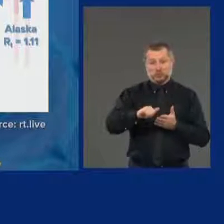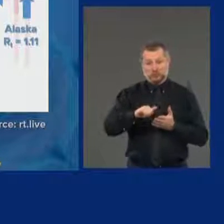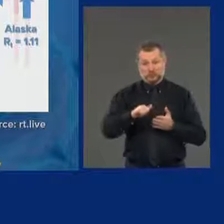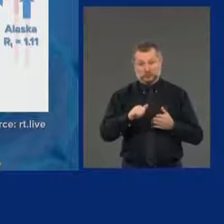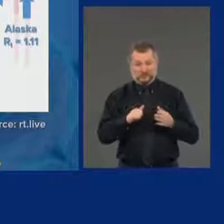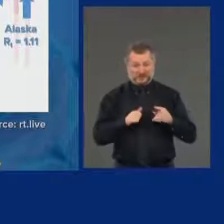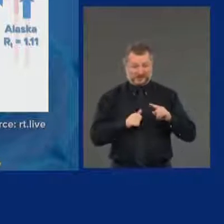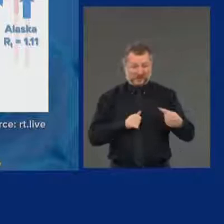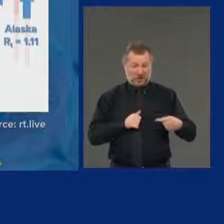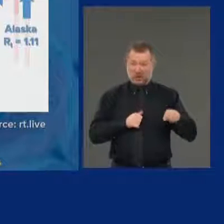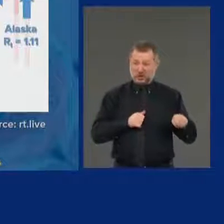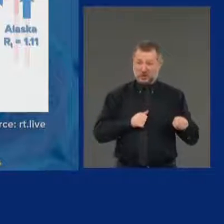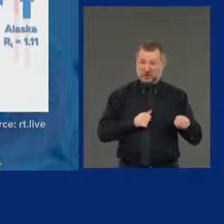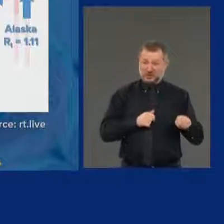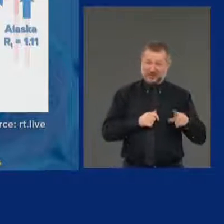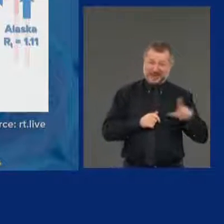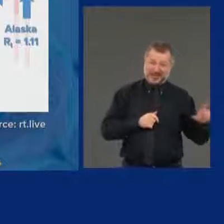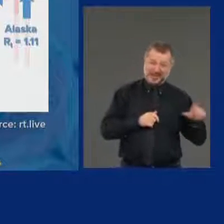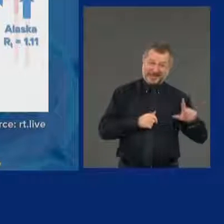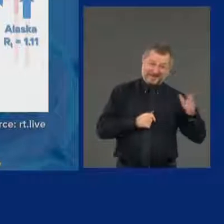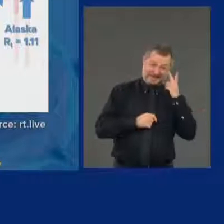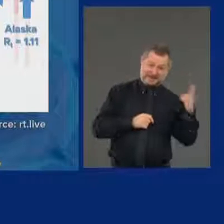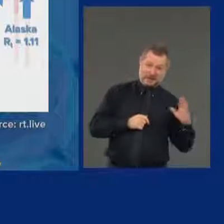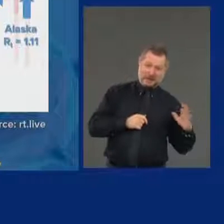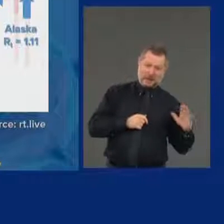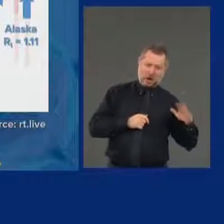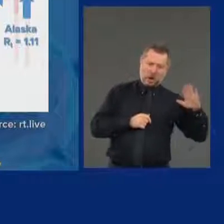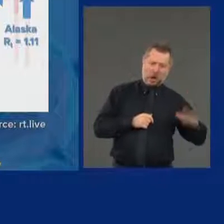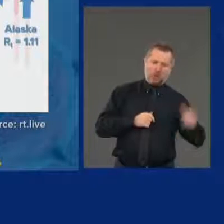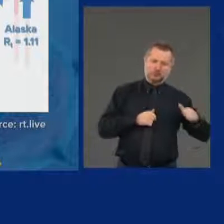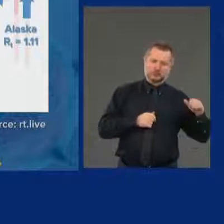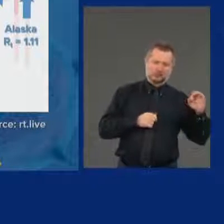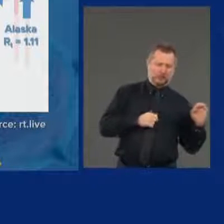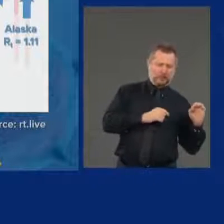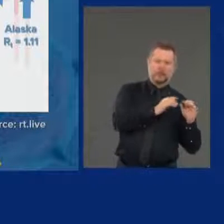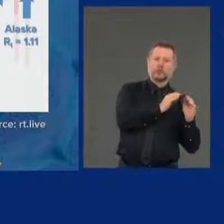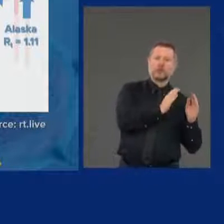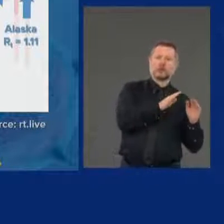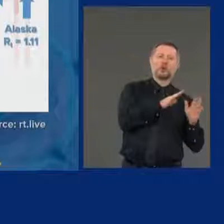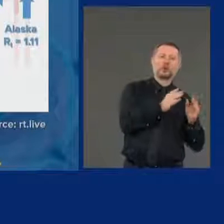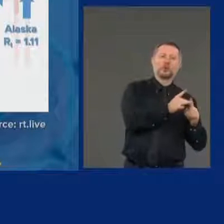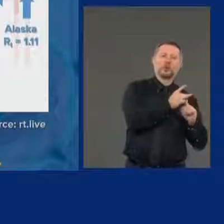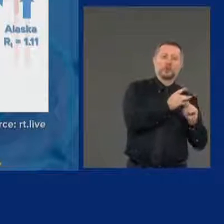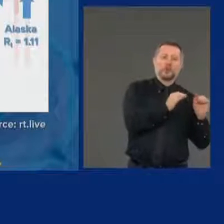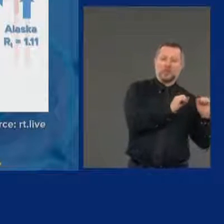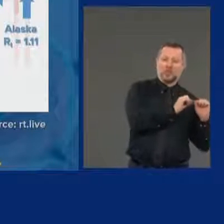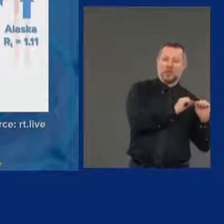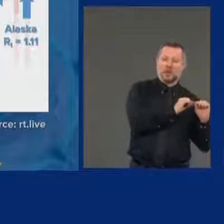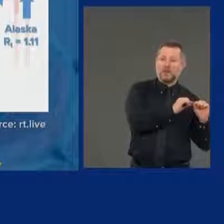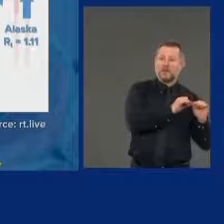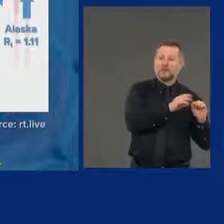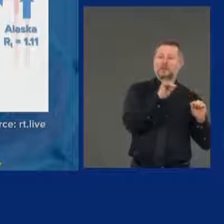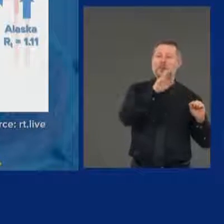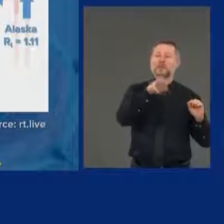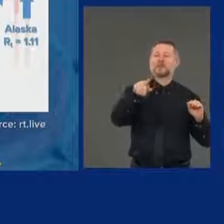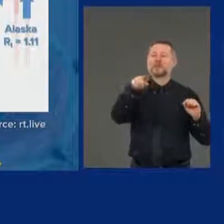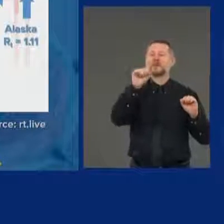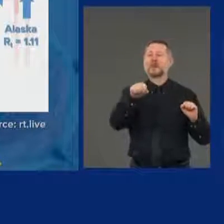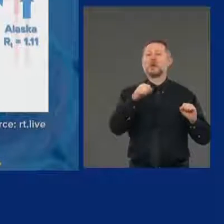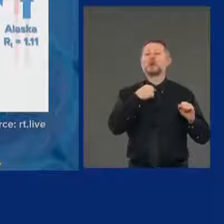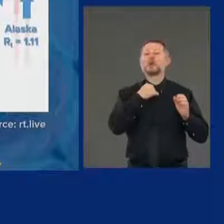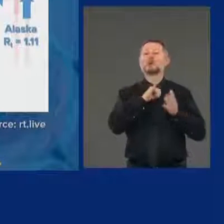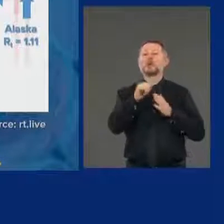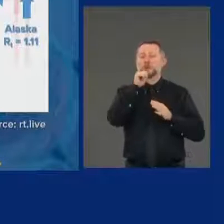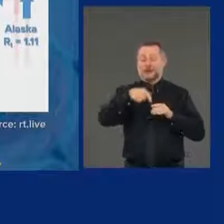all the way on the left, lowest rate of transmission in the nation. This is an independent website that has been started by